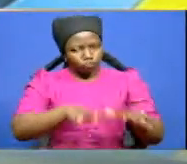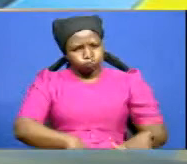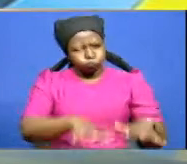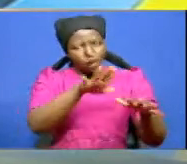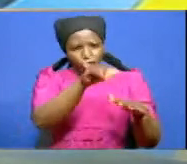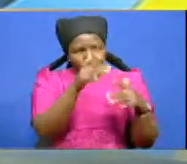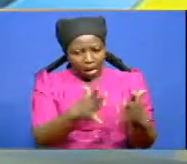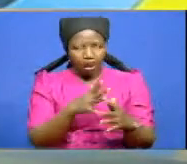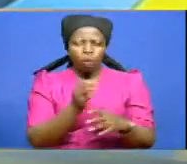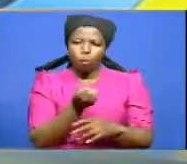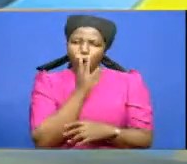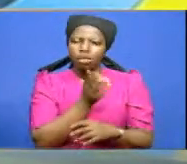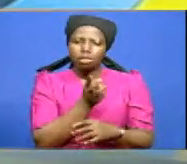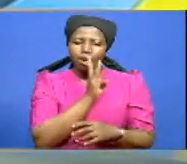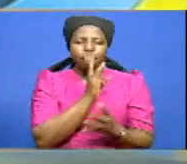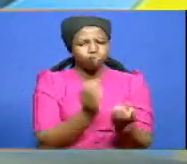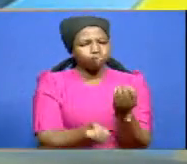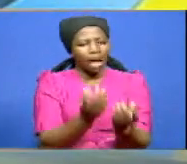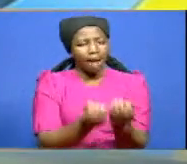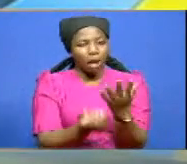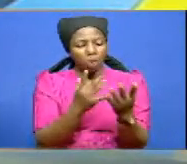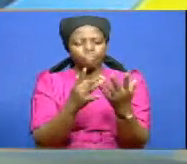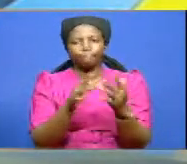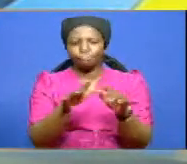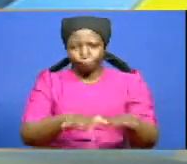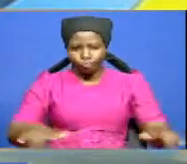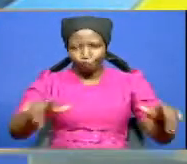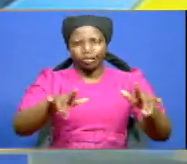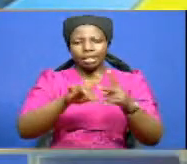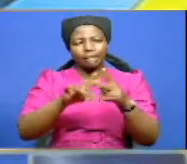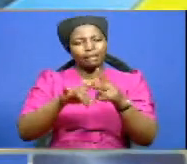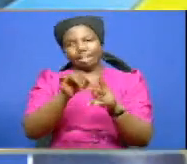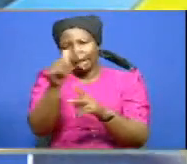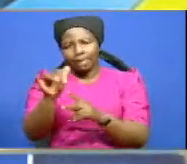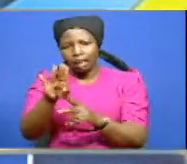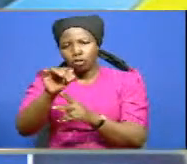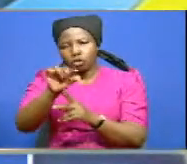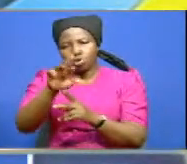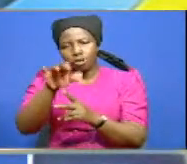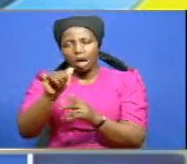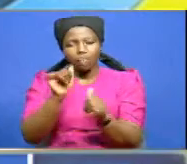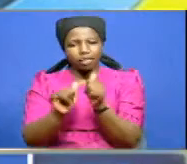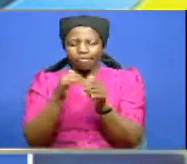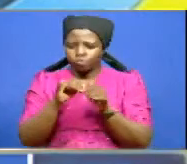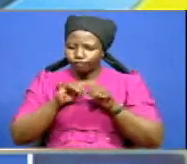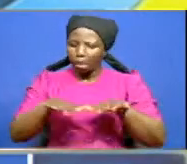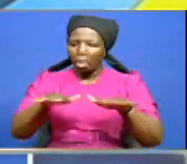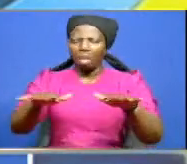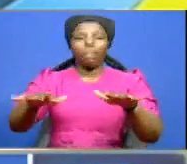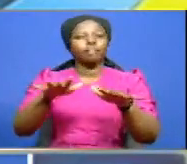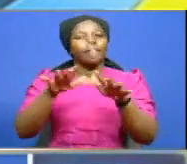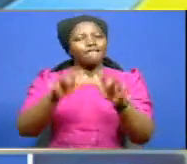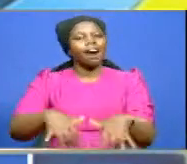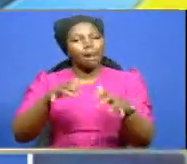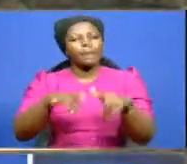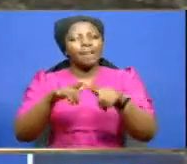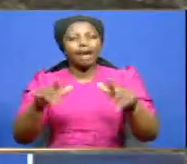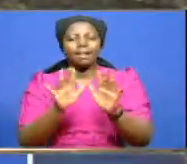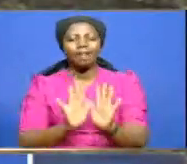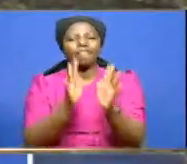and Bogoria that have submerged hundreds of acres of arable land, rendering hundreds of locals destitute.